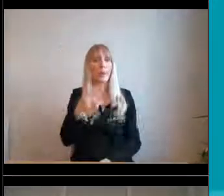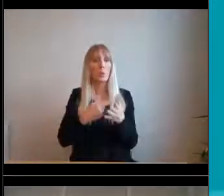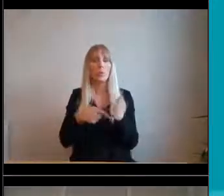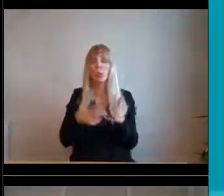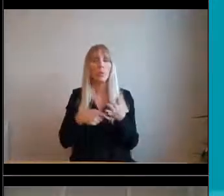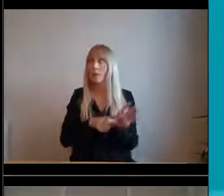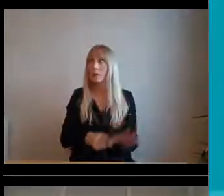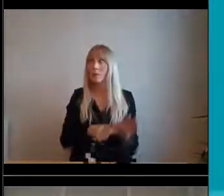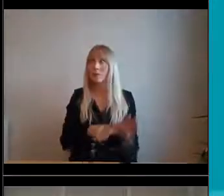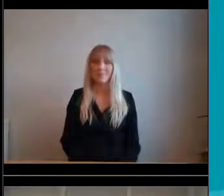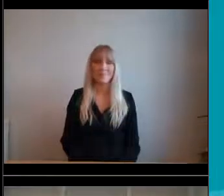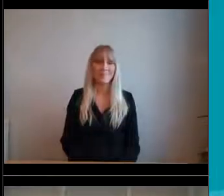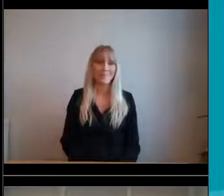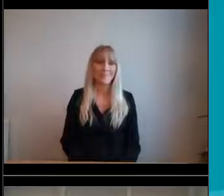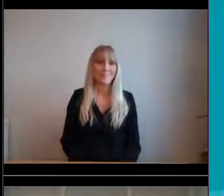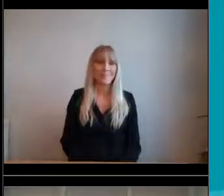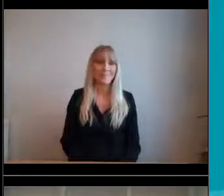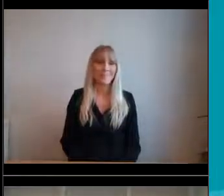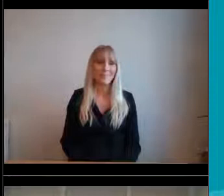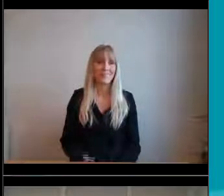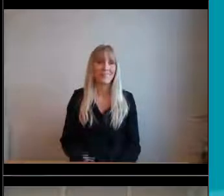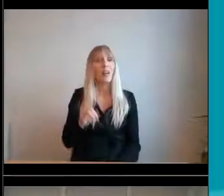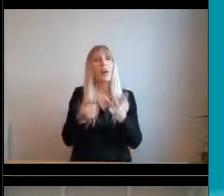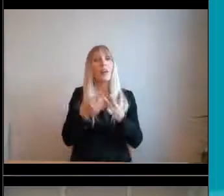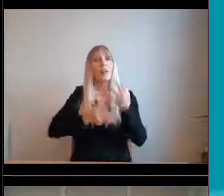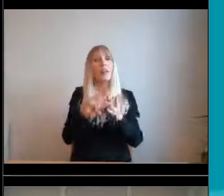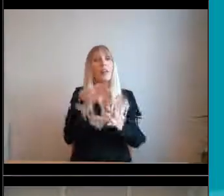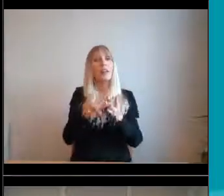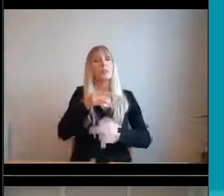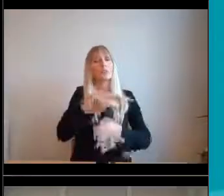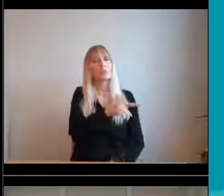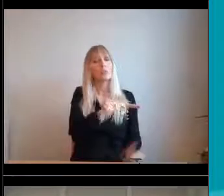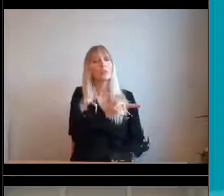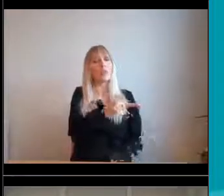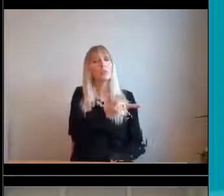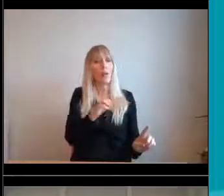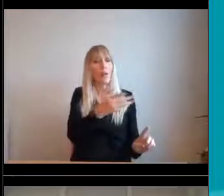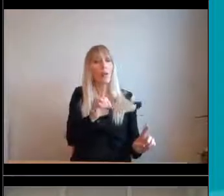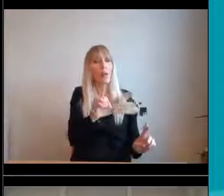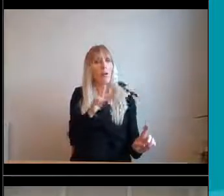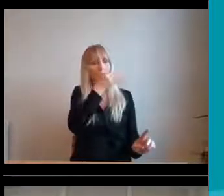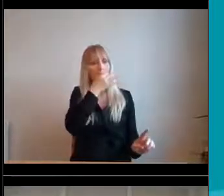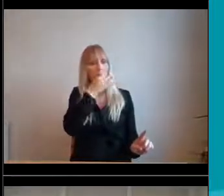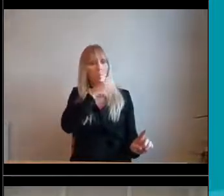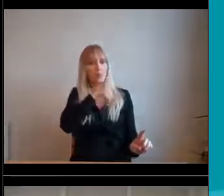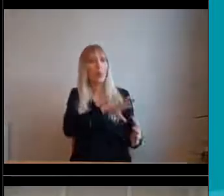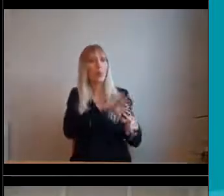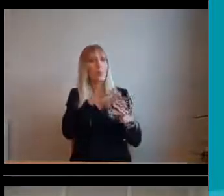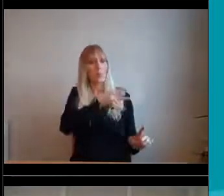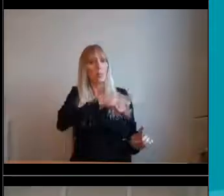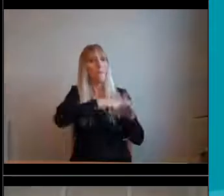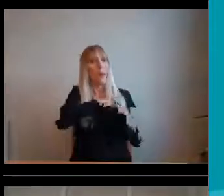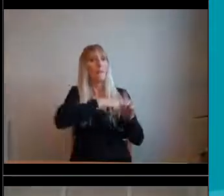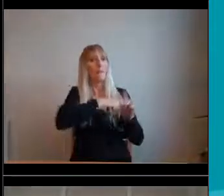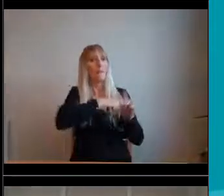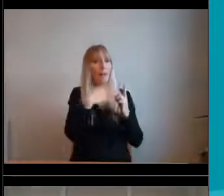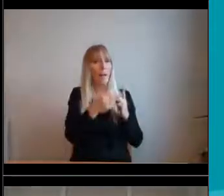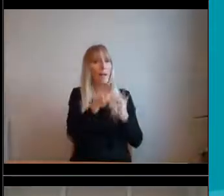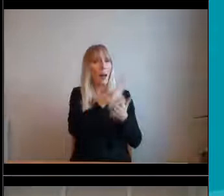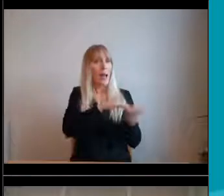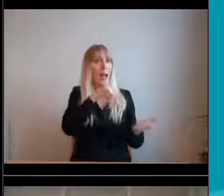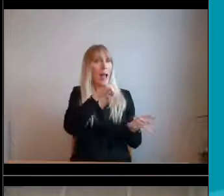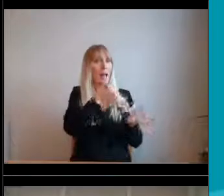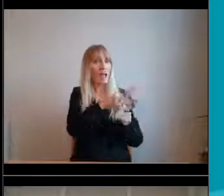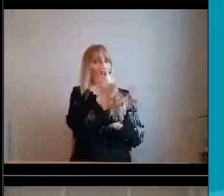you. Another question's come in now asking whether we've got this is about the environment, whether we've got an accurate record